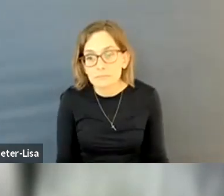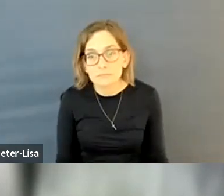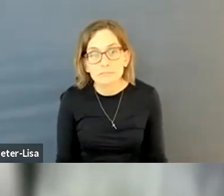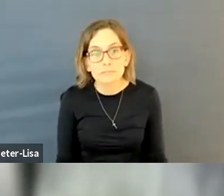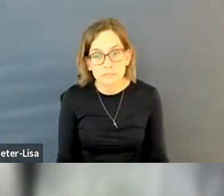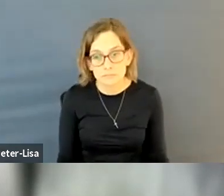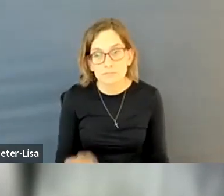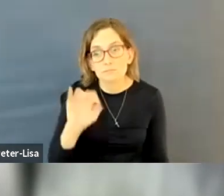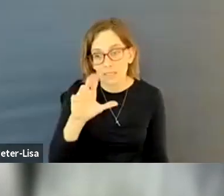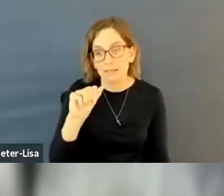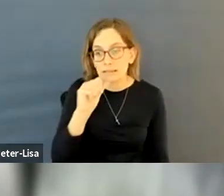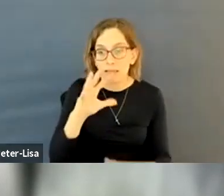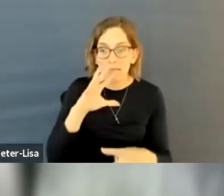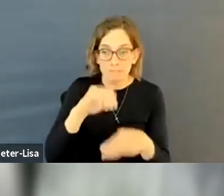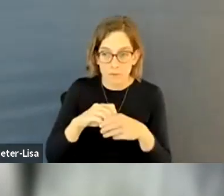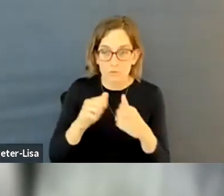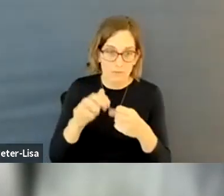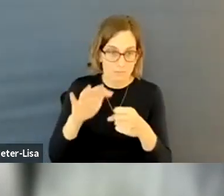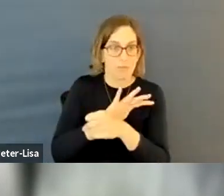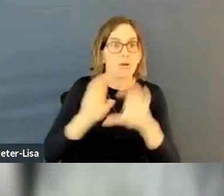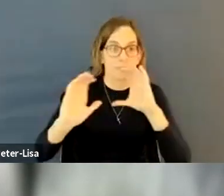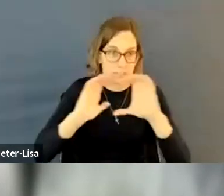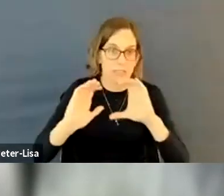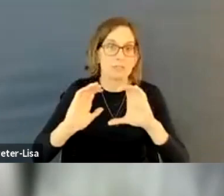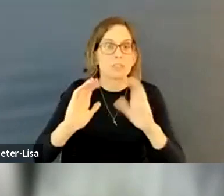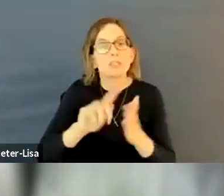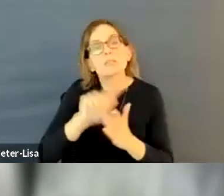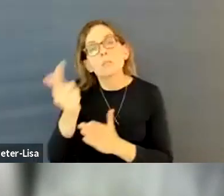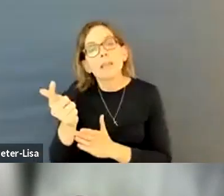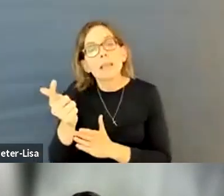Yep, Manika wasn't involved in the whole conversation. What else?